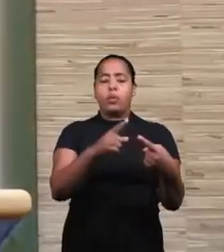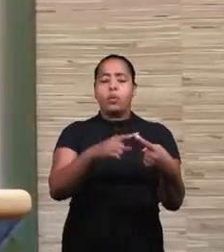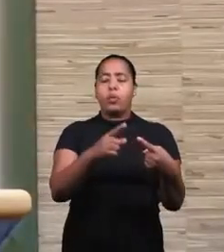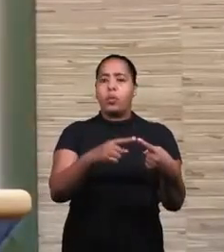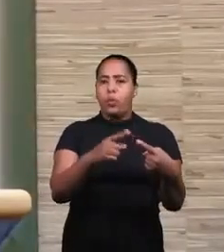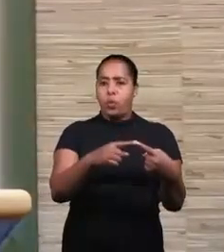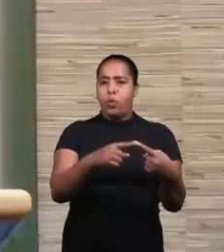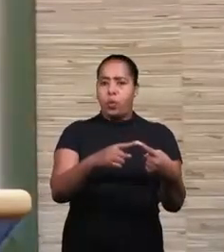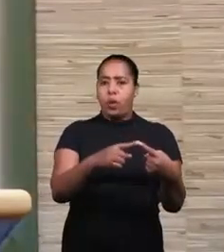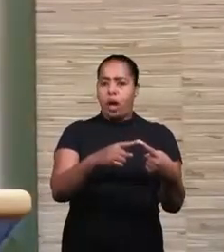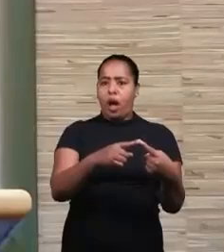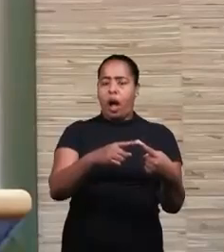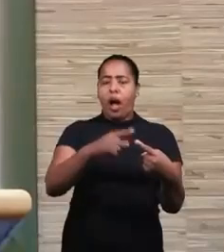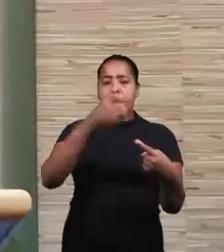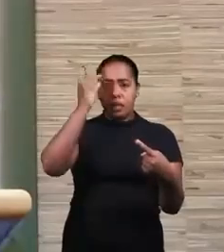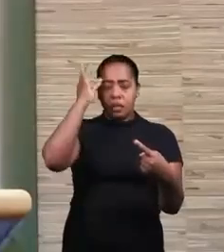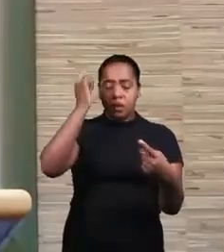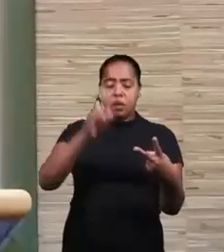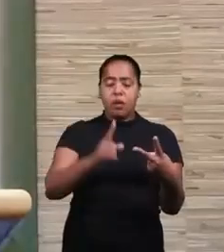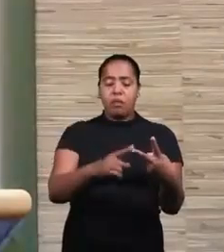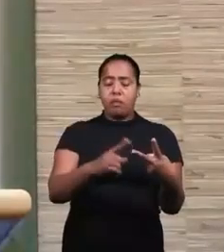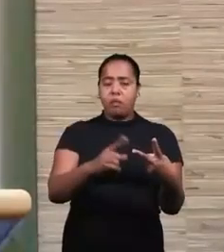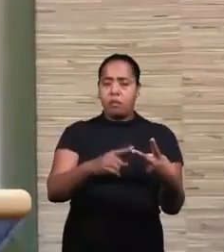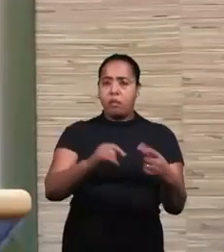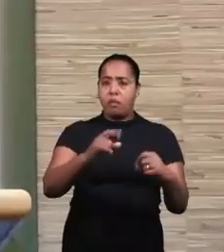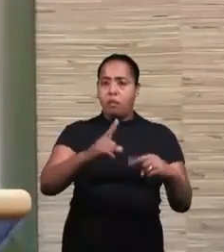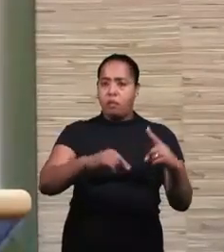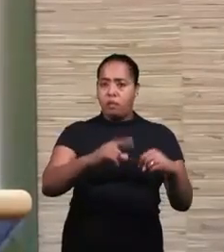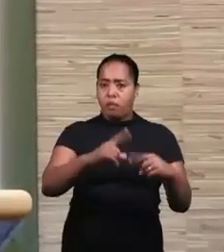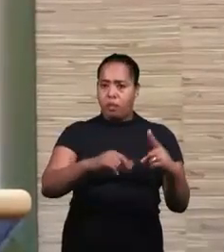Maranatha Christian Church gives through the